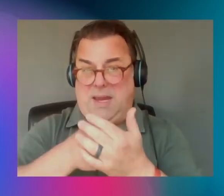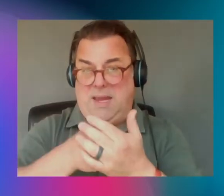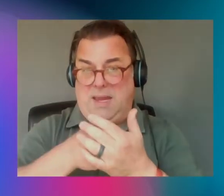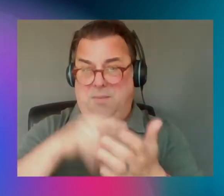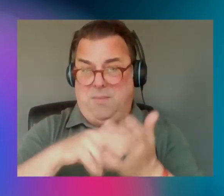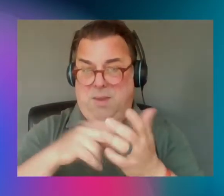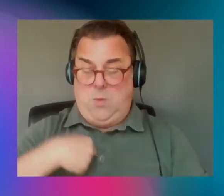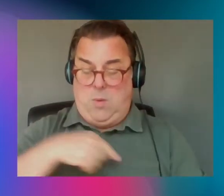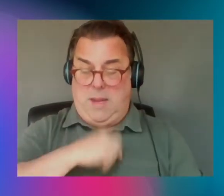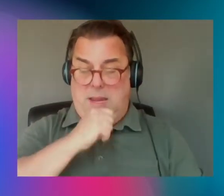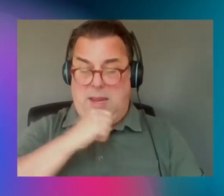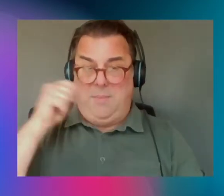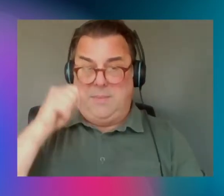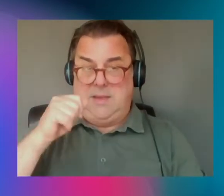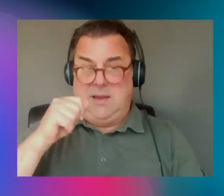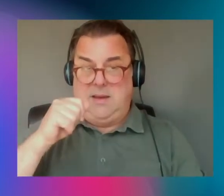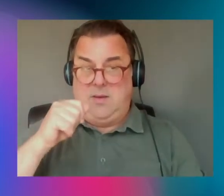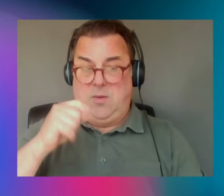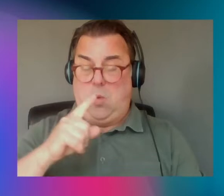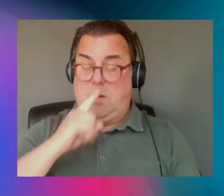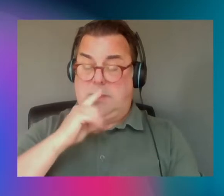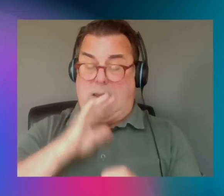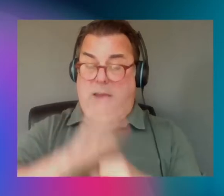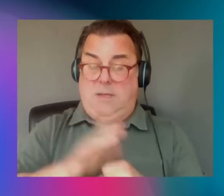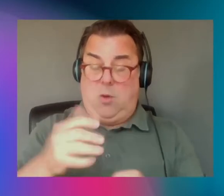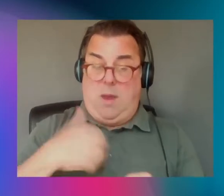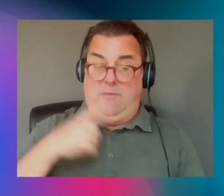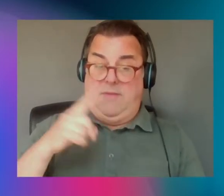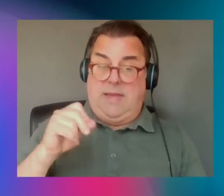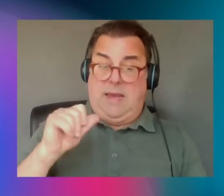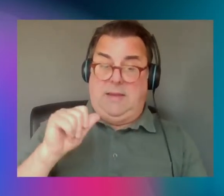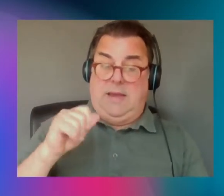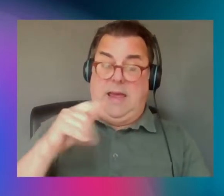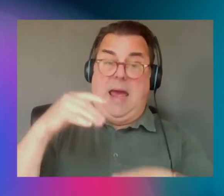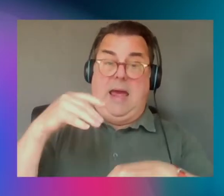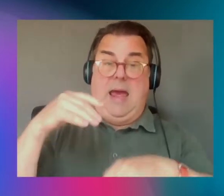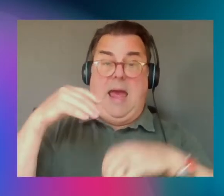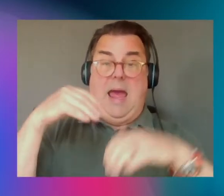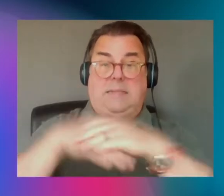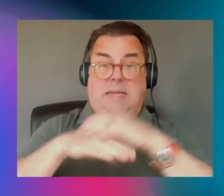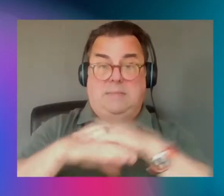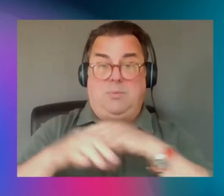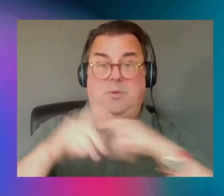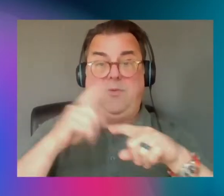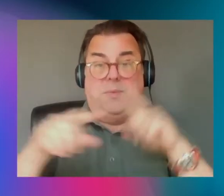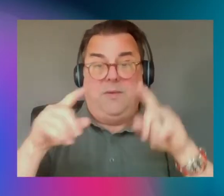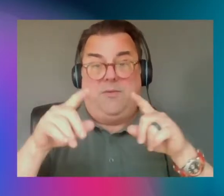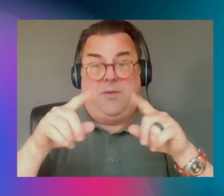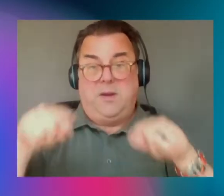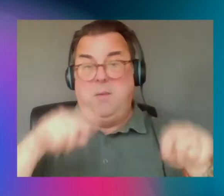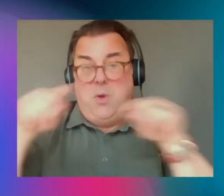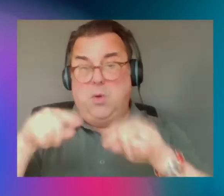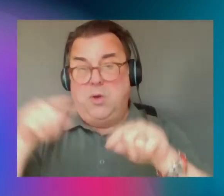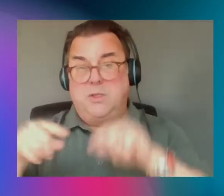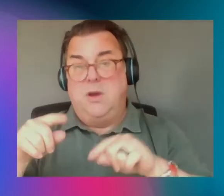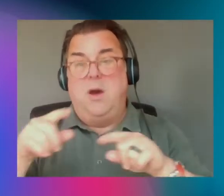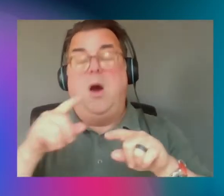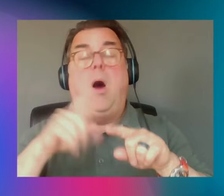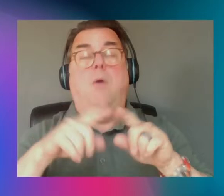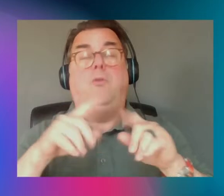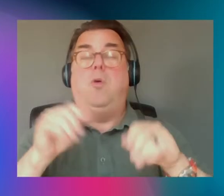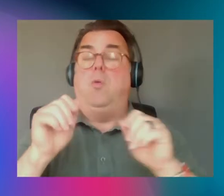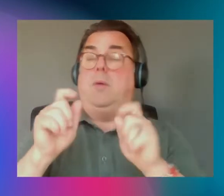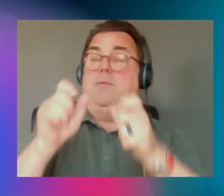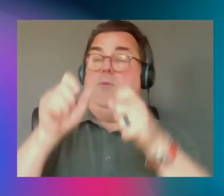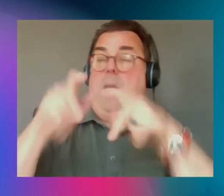Amazon, we are not only making sure that you have your data set accessible from various compute resources, but we are also giving an opportunity for